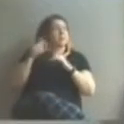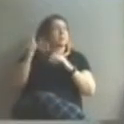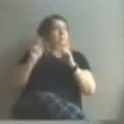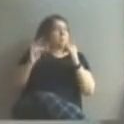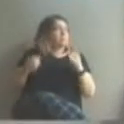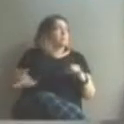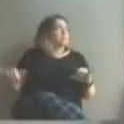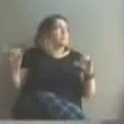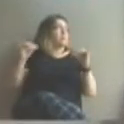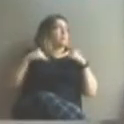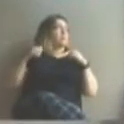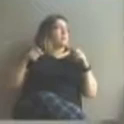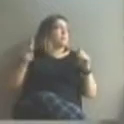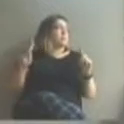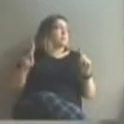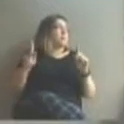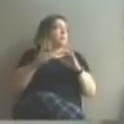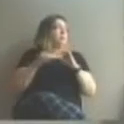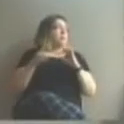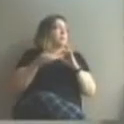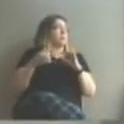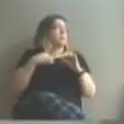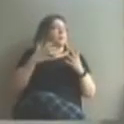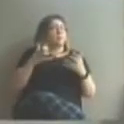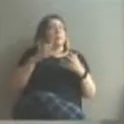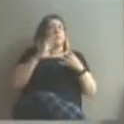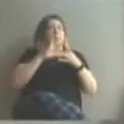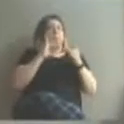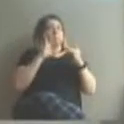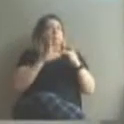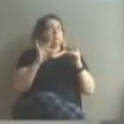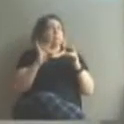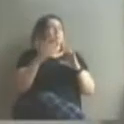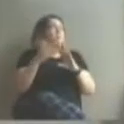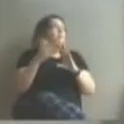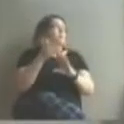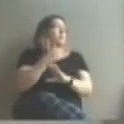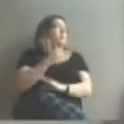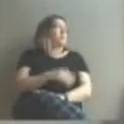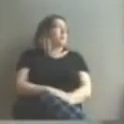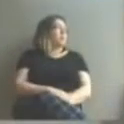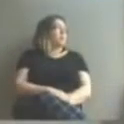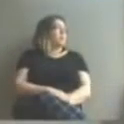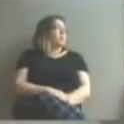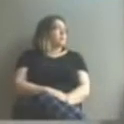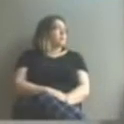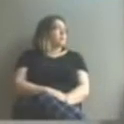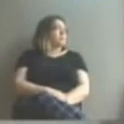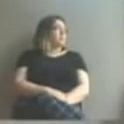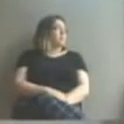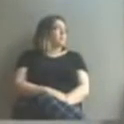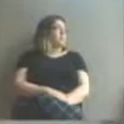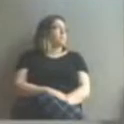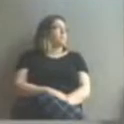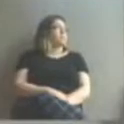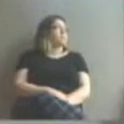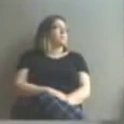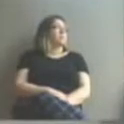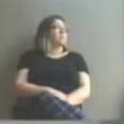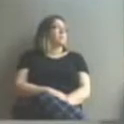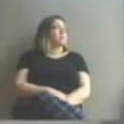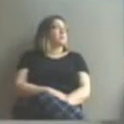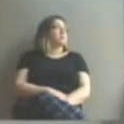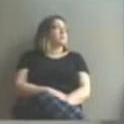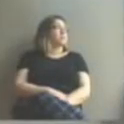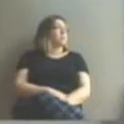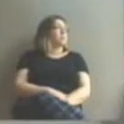have opportunities to ask questions, but I just want to be able to get my two cents in before we, you know, get cut off in time and things Mine of that nature. Mine passed